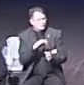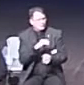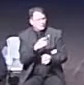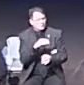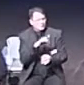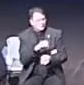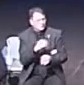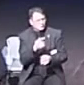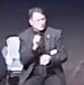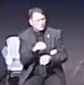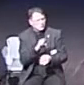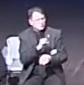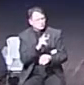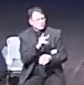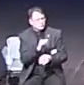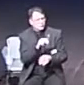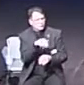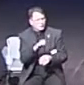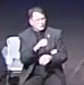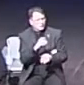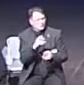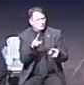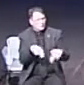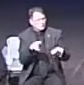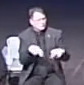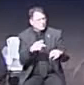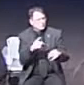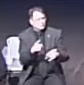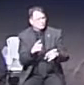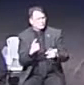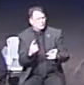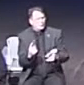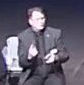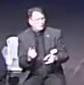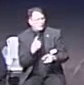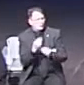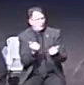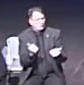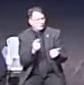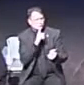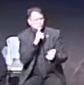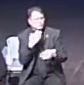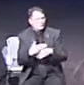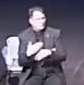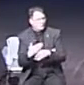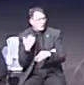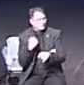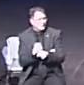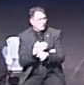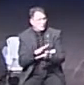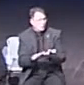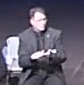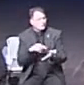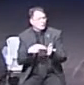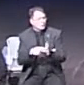Putti from Skorna Dance and was unique for us at Tustjärten because of the way we